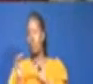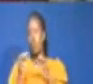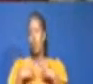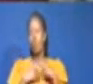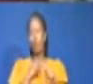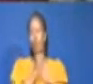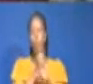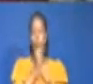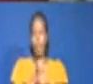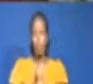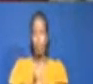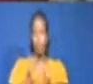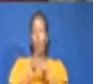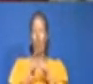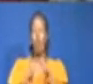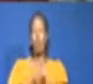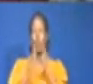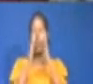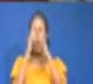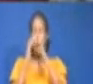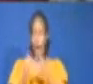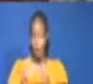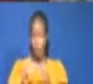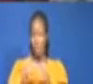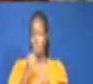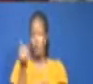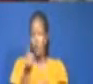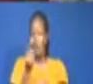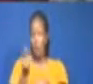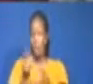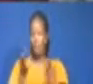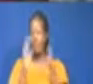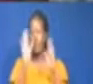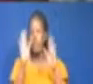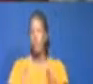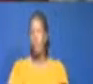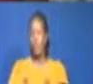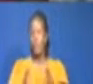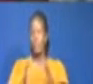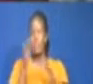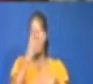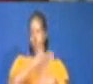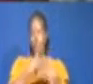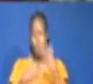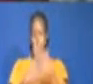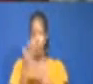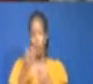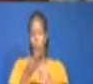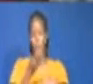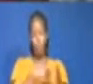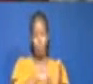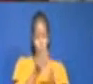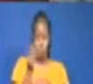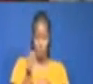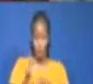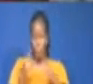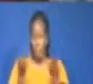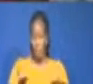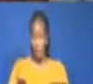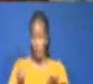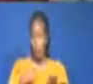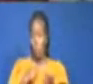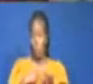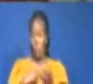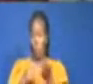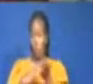therefore houses and the like, except for critical buildings, were being disposed. And this is how we ended up buying it. And if I